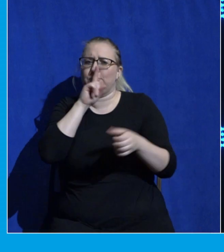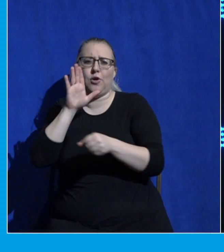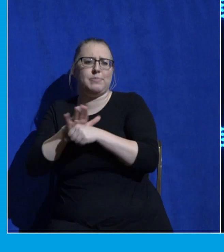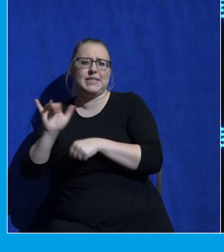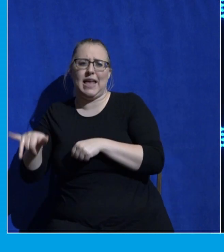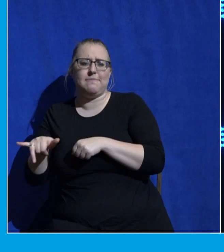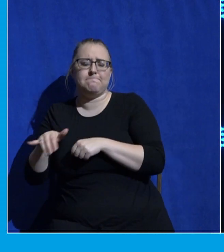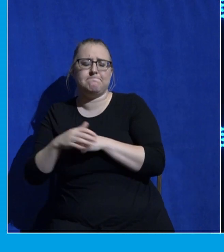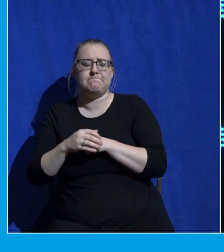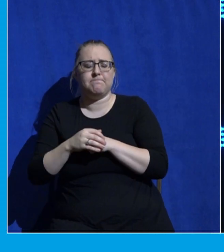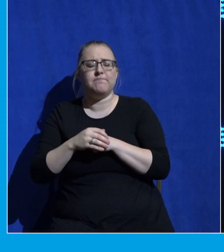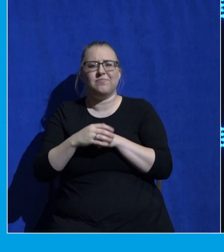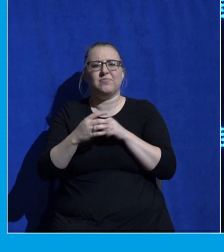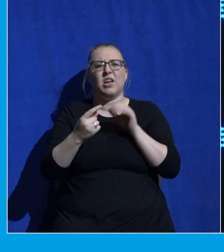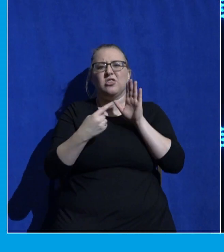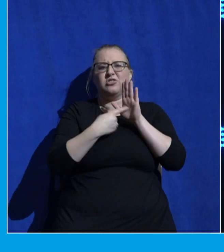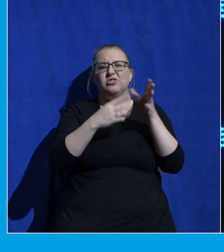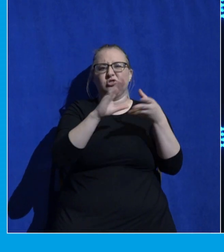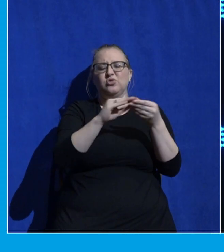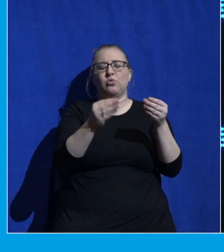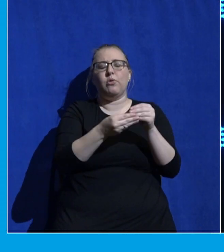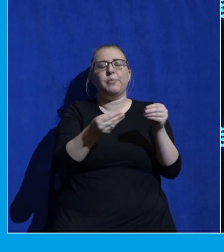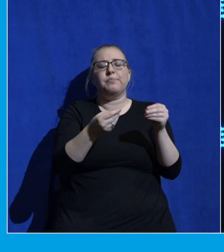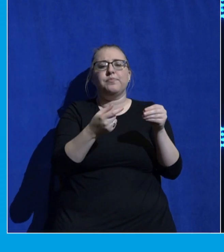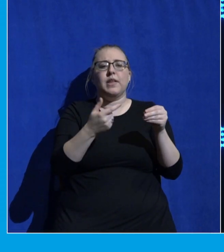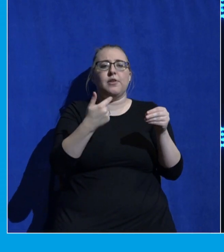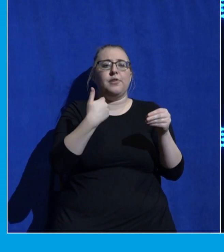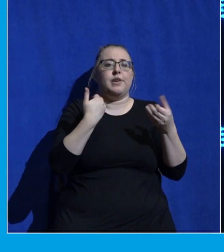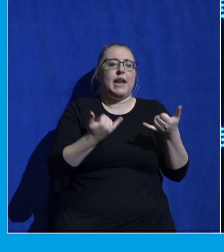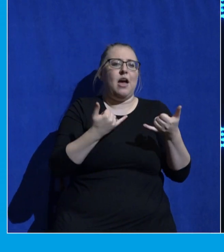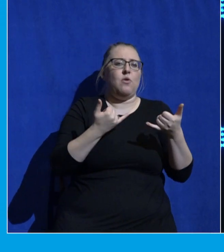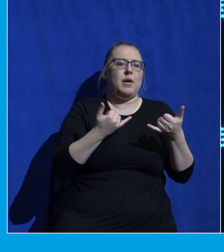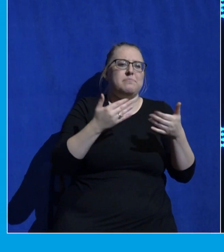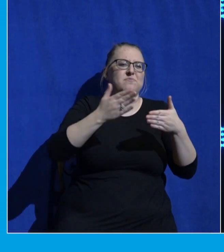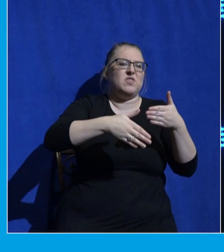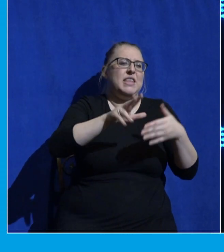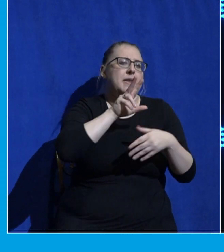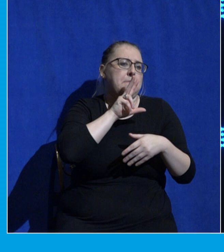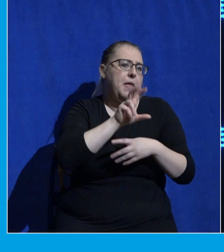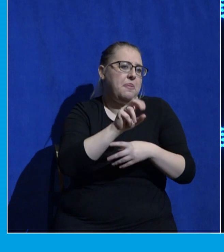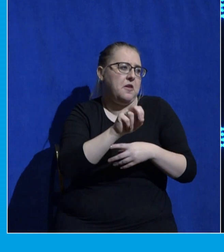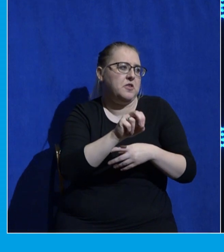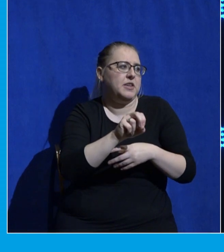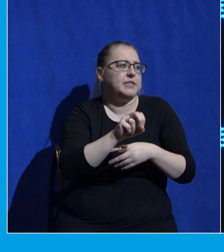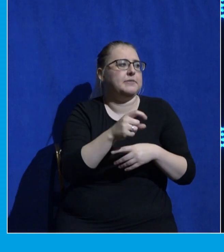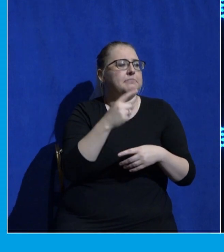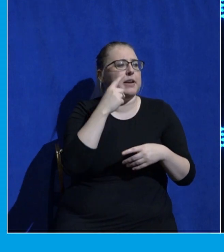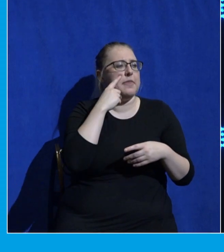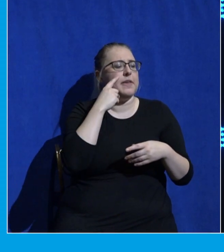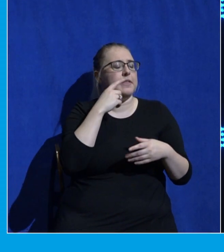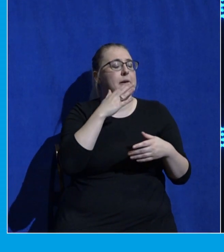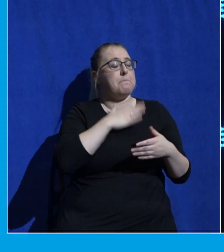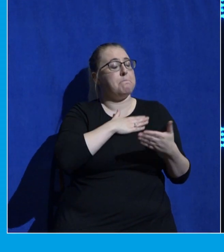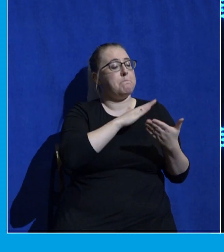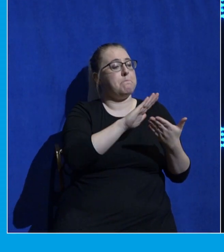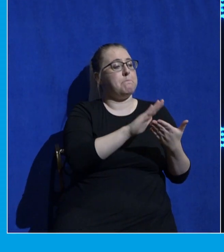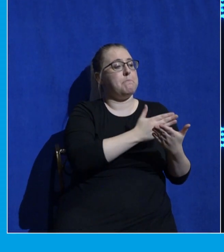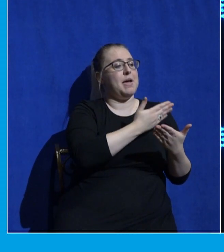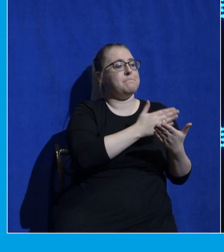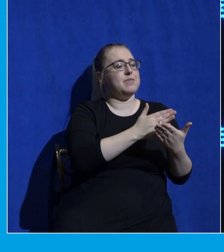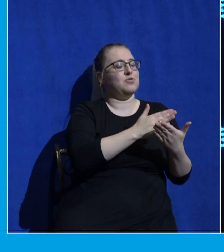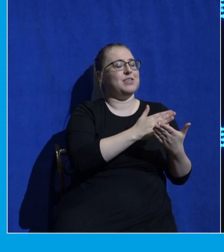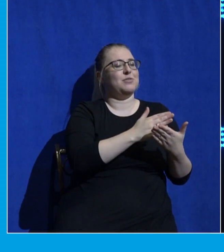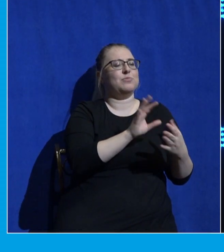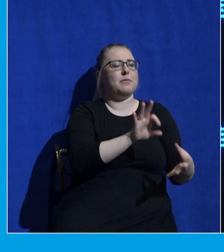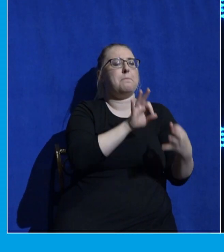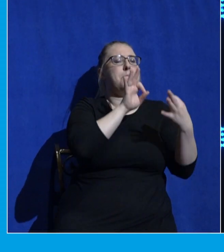By way of illustration, I'm in my late 30s now, and so I'm officially at the age when I think that the music I grew up listening to was the golden age